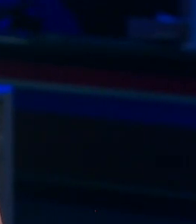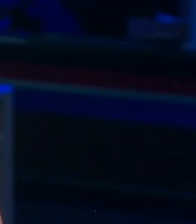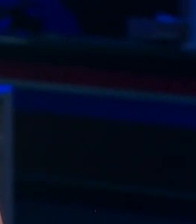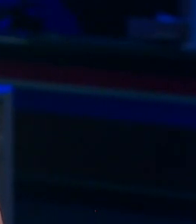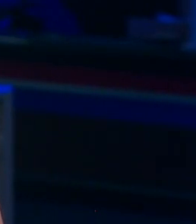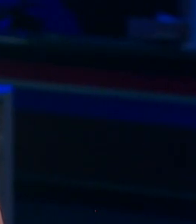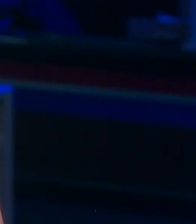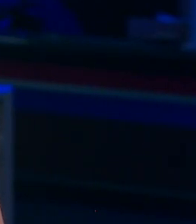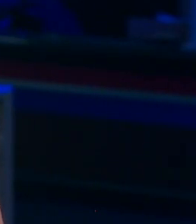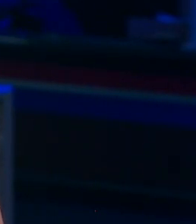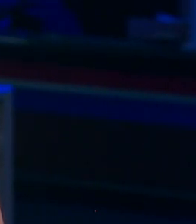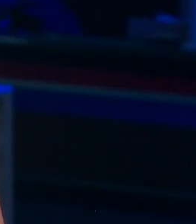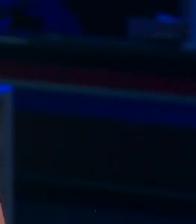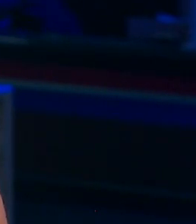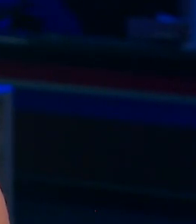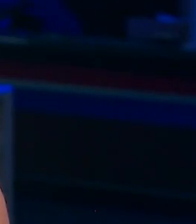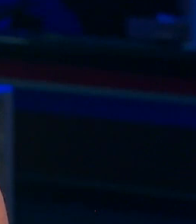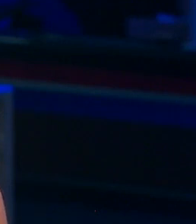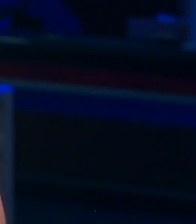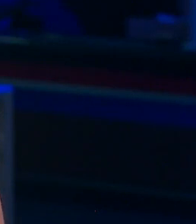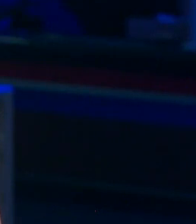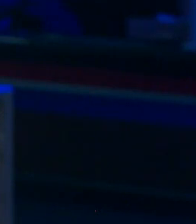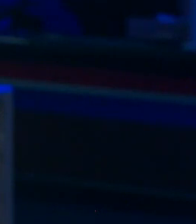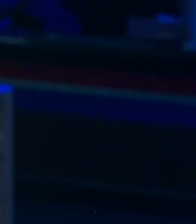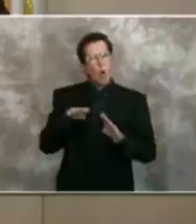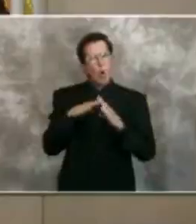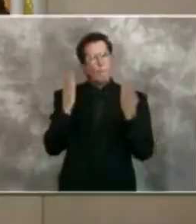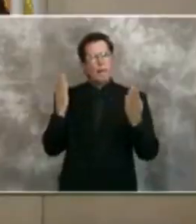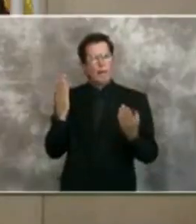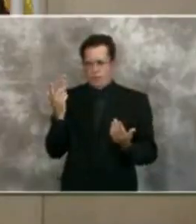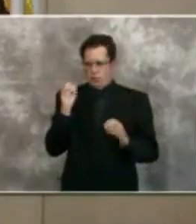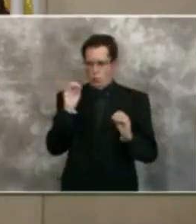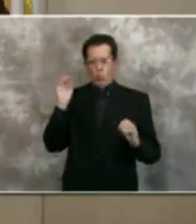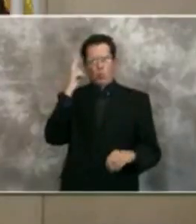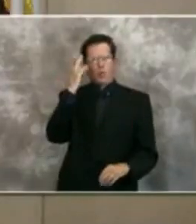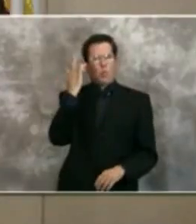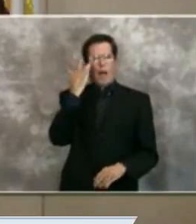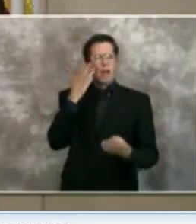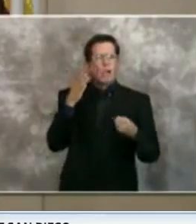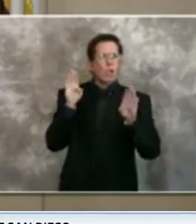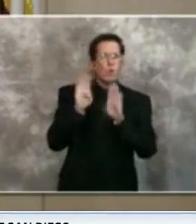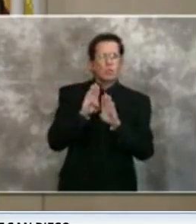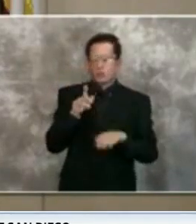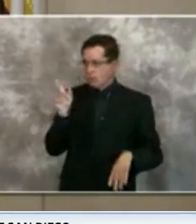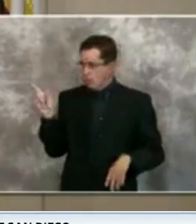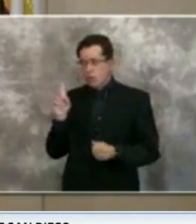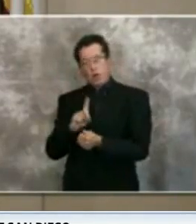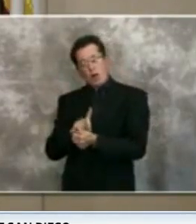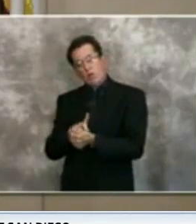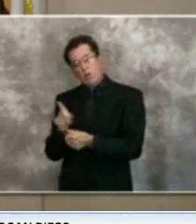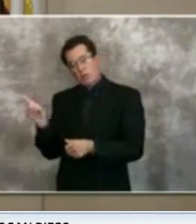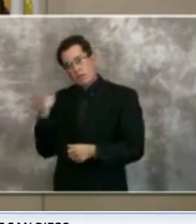what Public Health Director Dr. Wilma Wooten said. Well, when schools reopen,